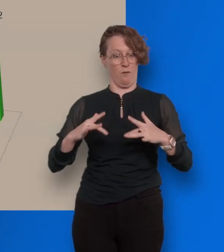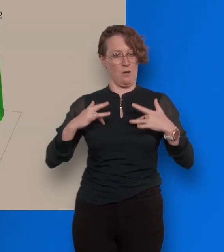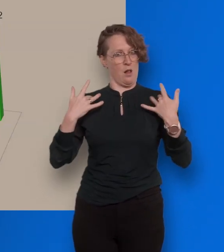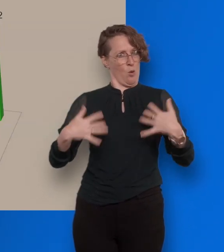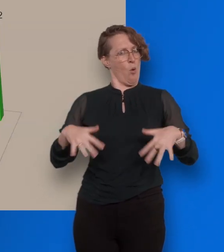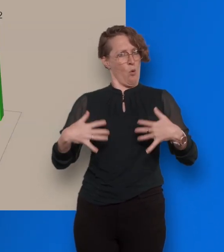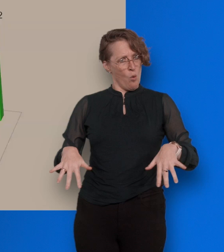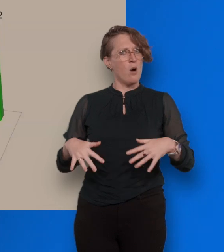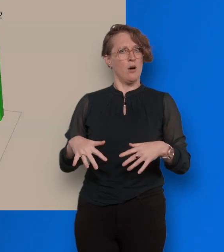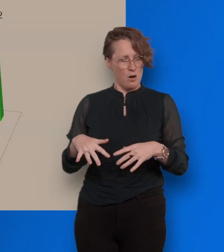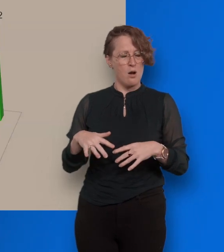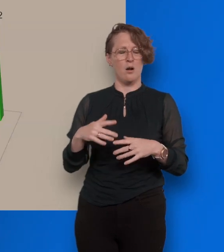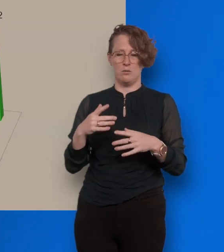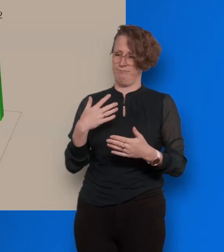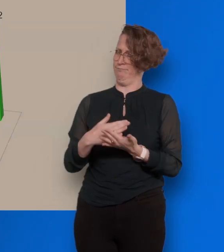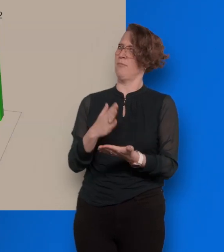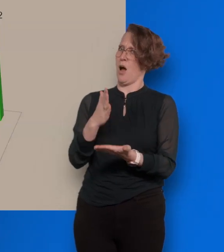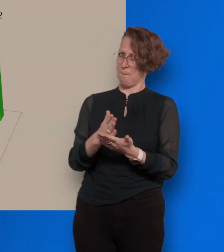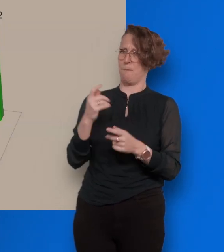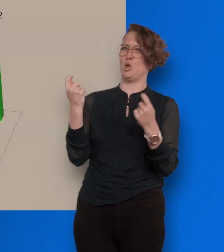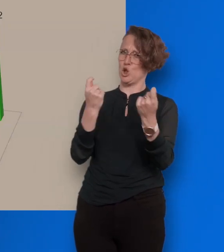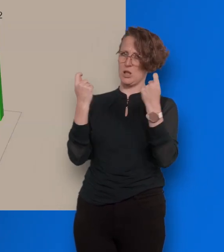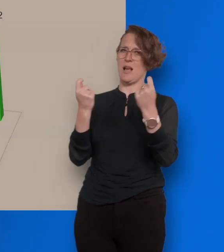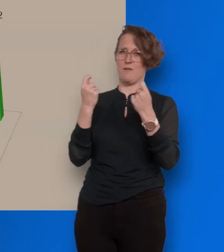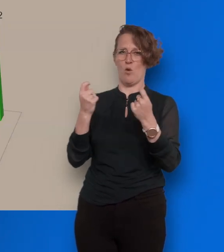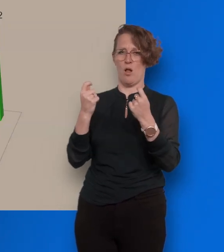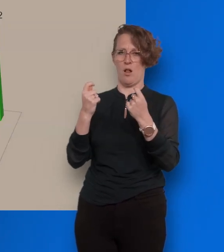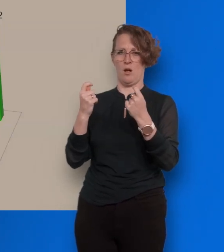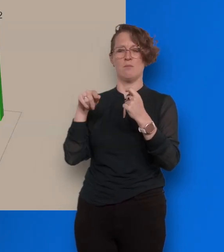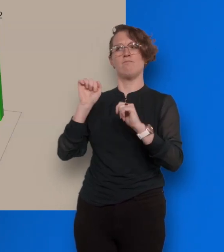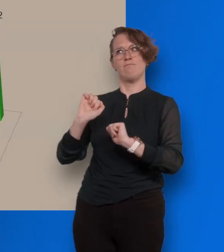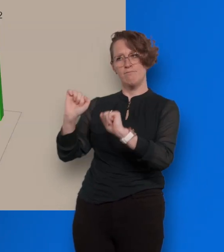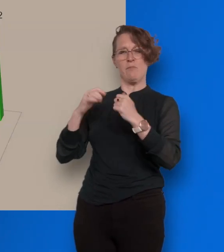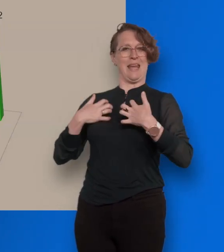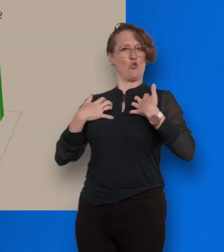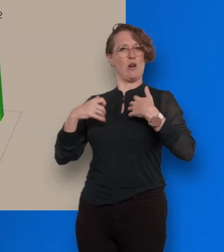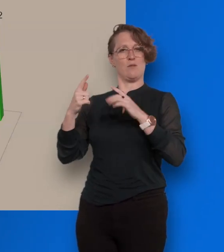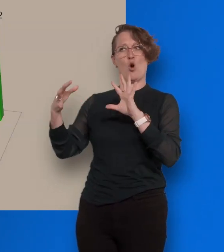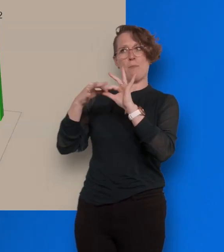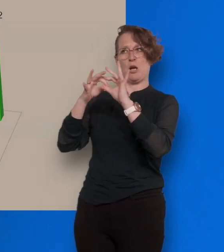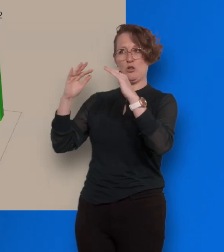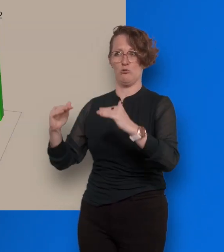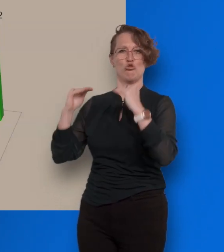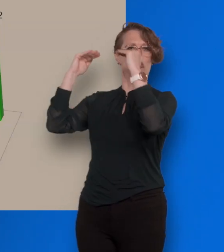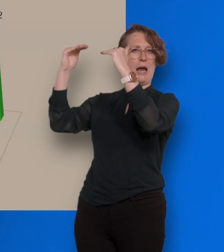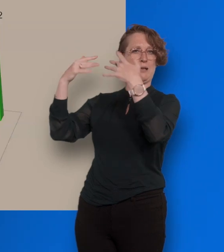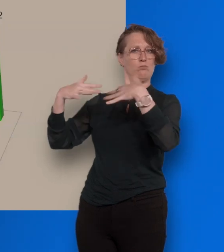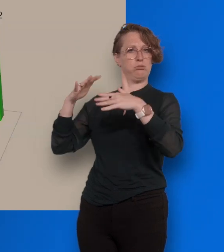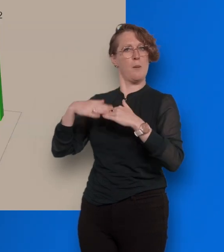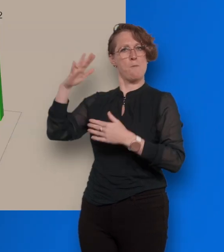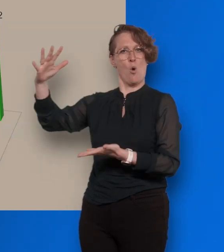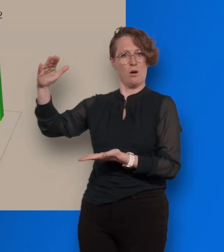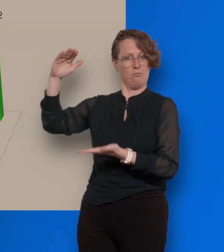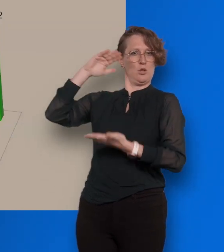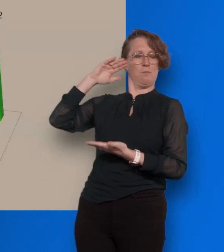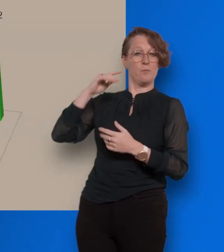that it has been very, very successful, as I say, in raising the interest among a wide range of people who